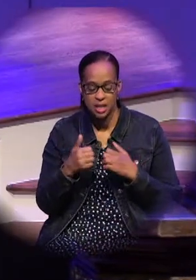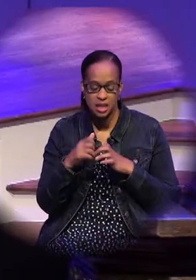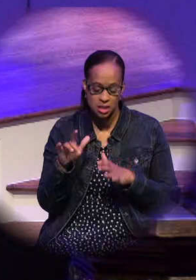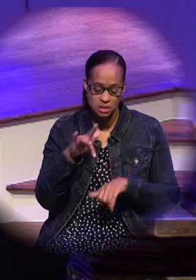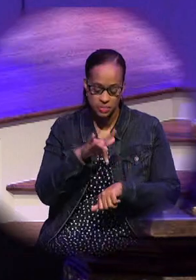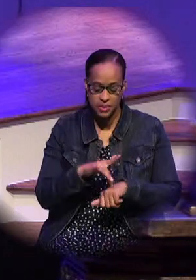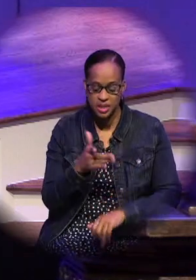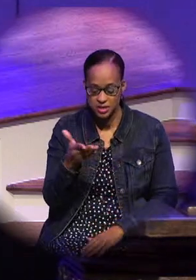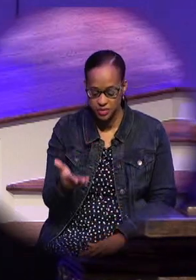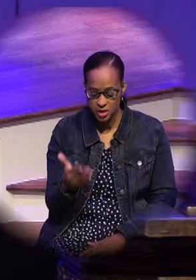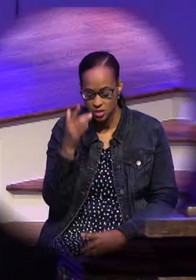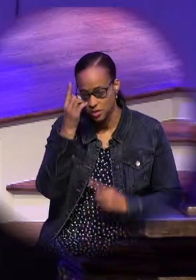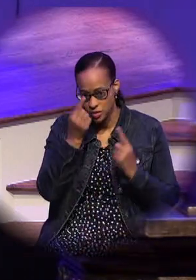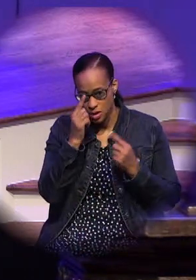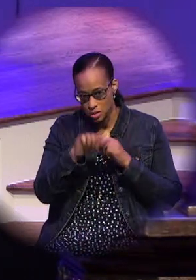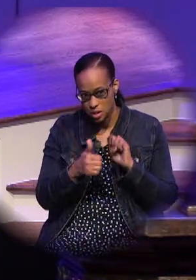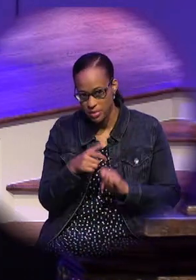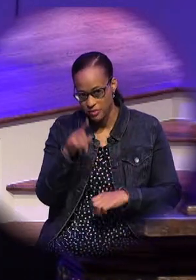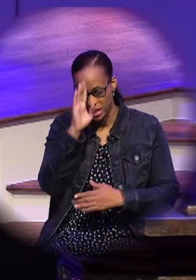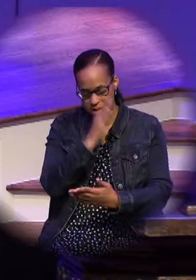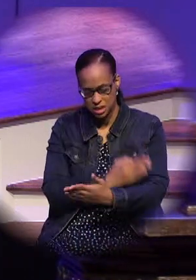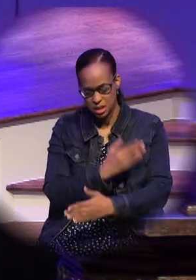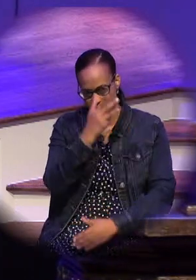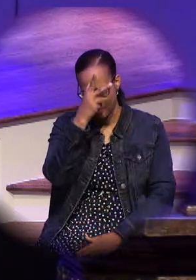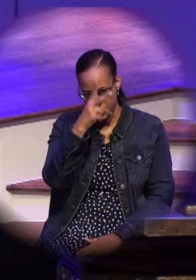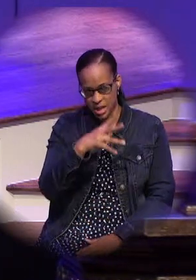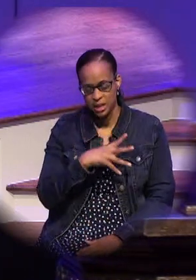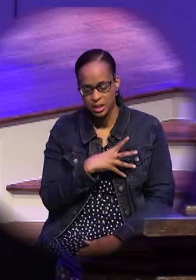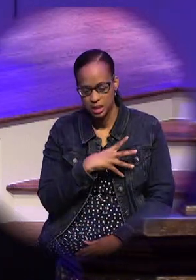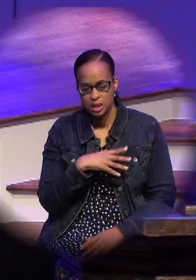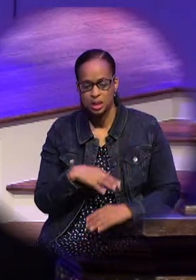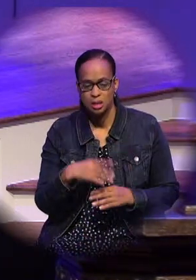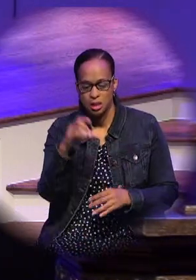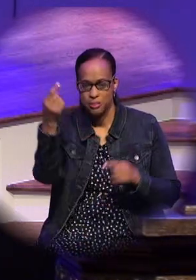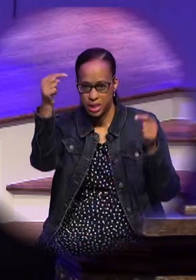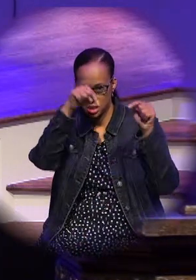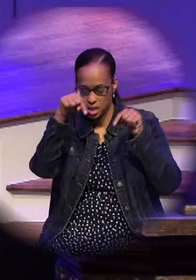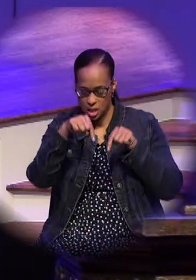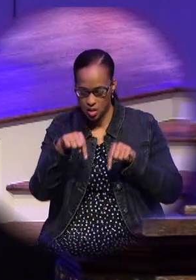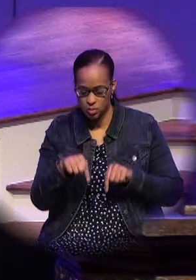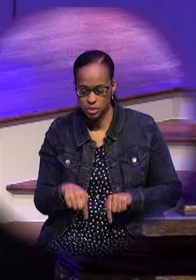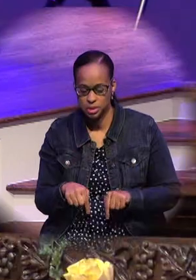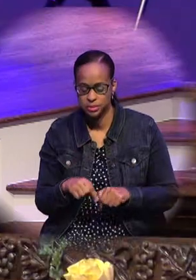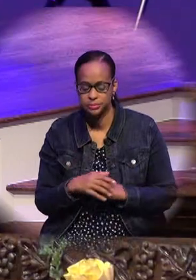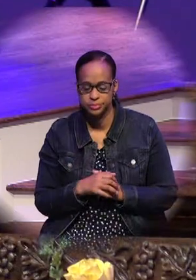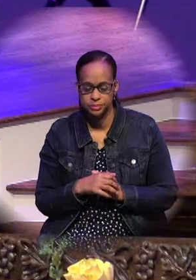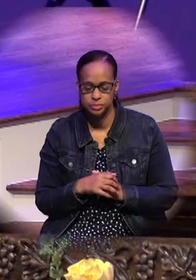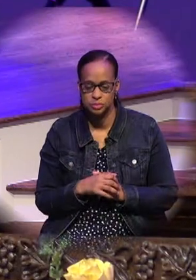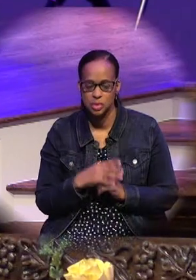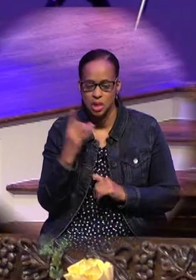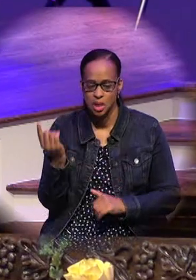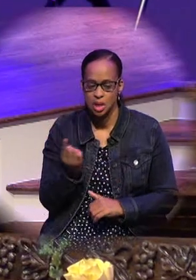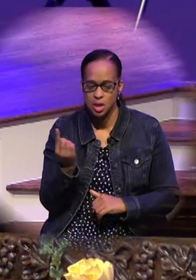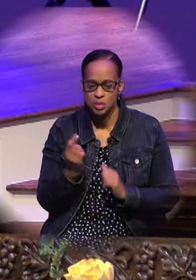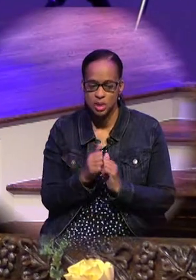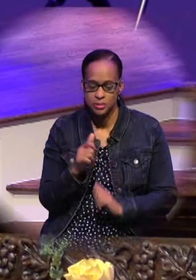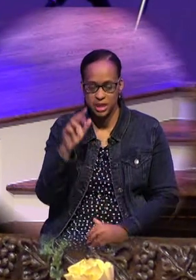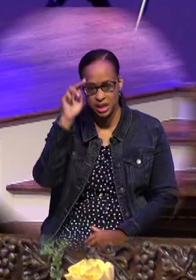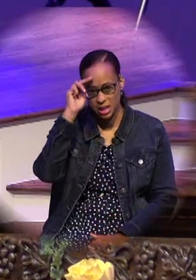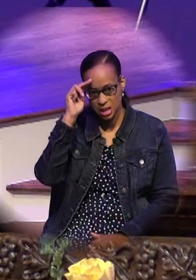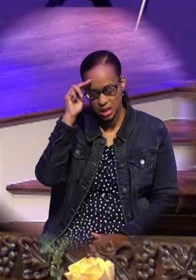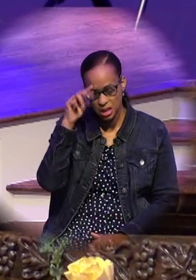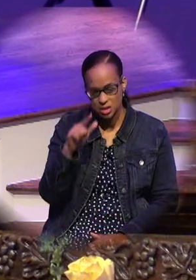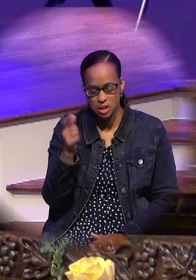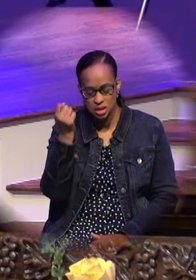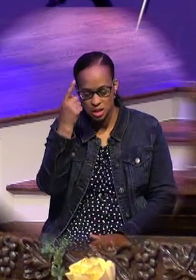there. And he talks about the Son of Man being in heaven and coming down. Really then gives Nicodemus an